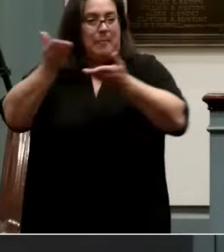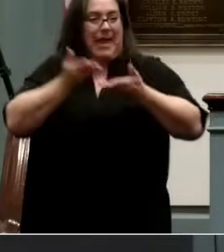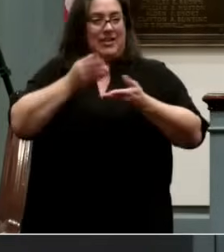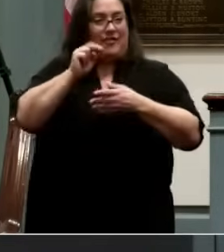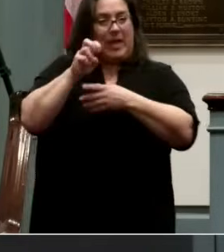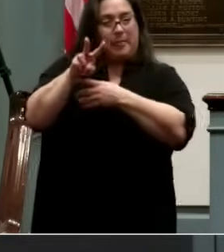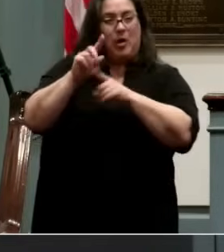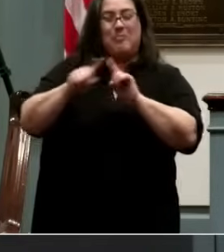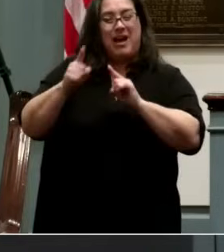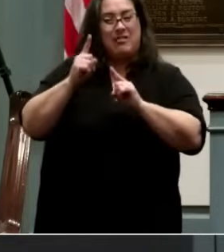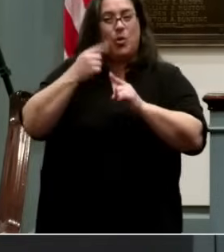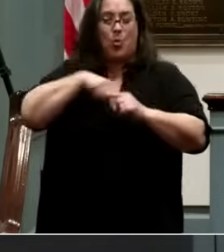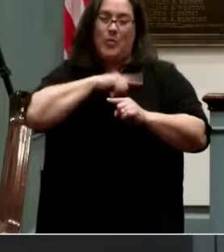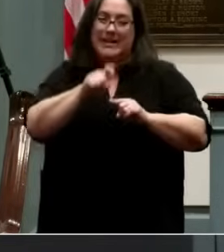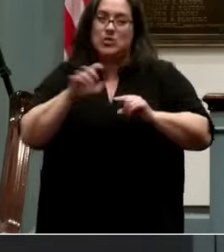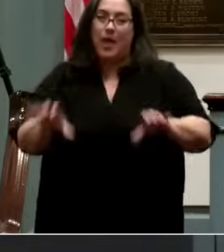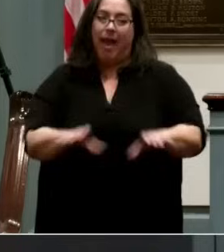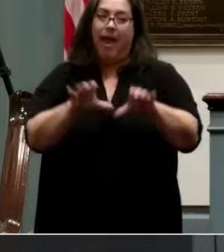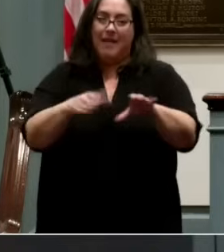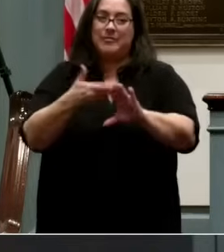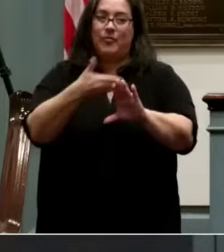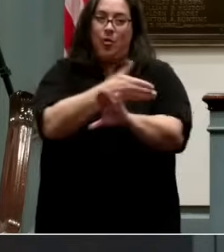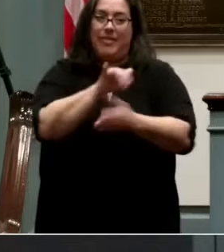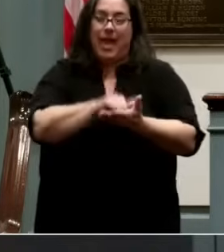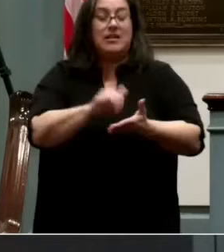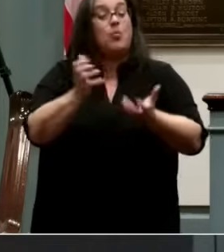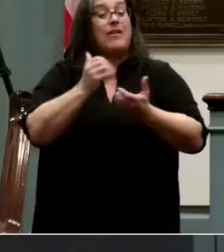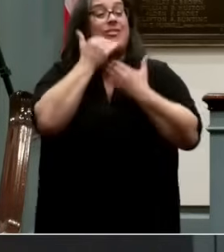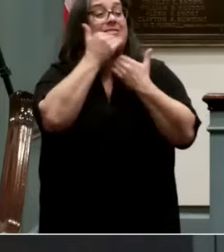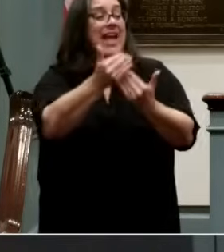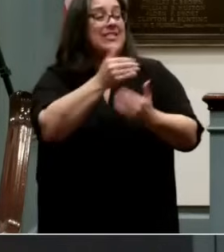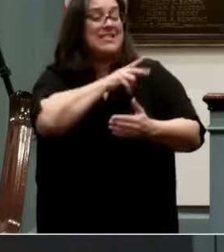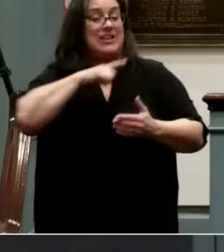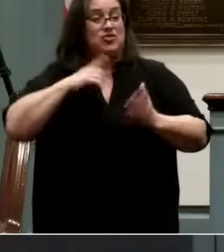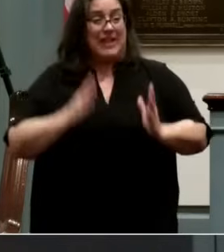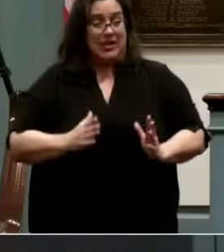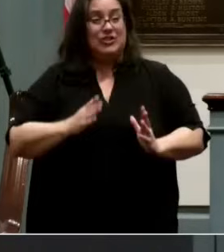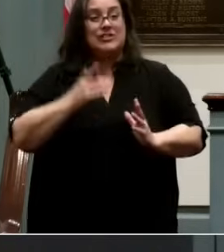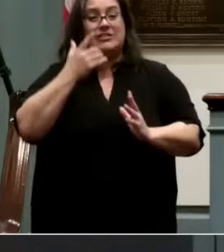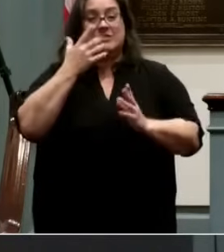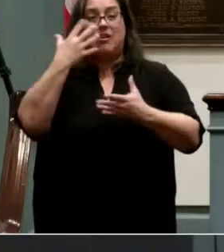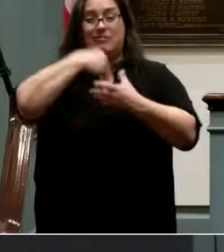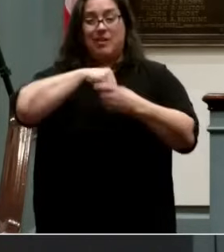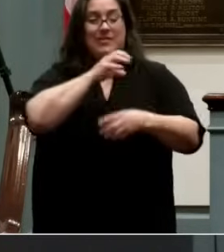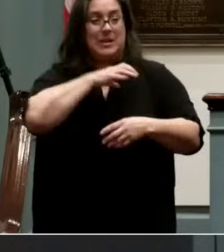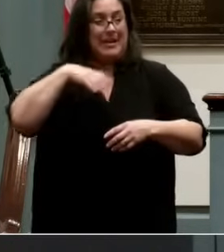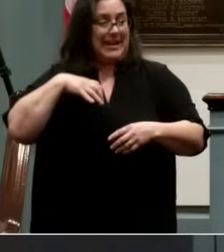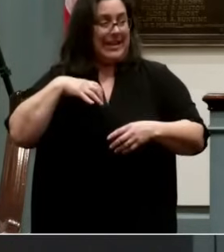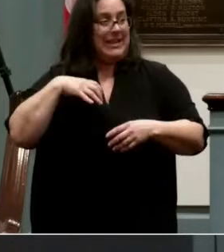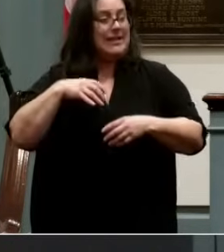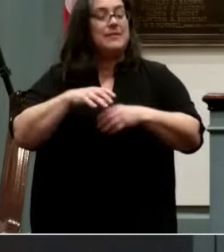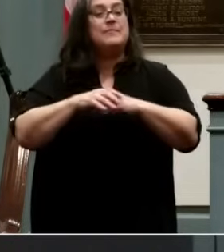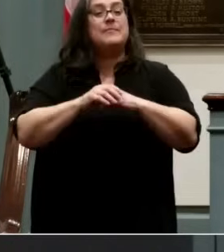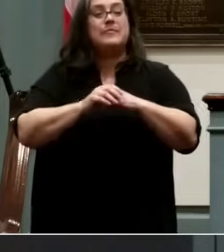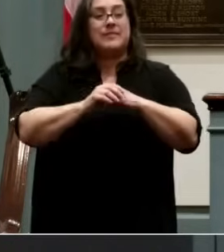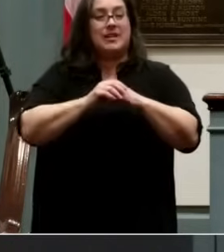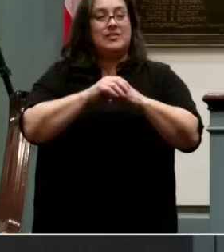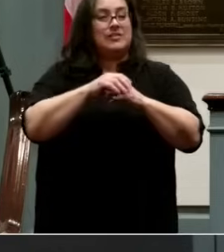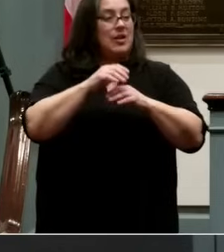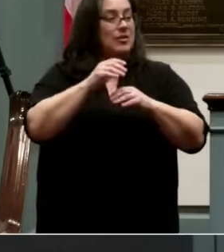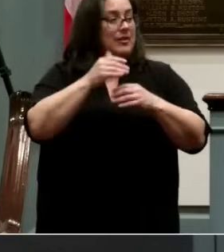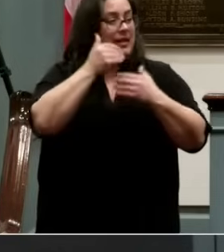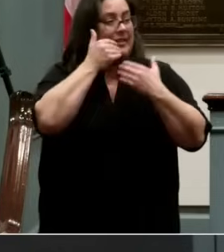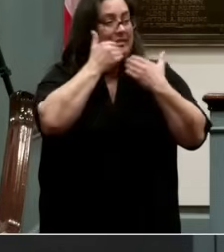that. I'd like to thank the legislators serving on that committee, Senator Sturgeon and Pettyjohn, and Representative Williams and